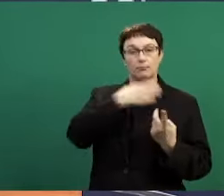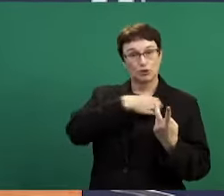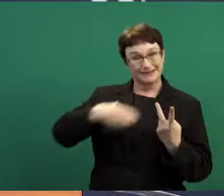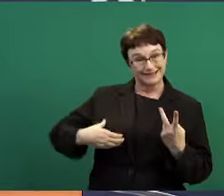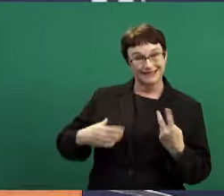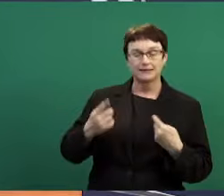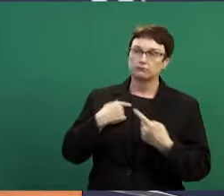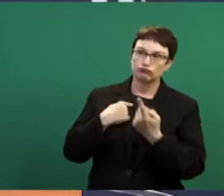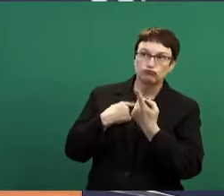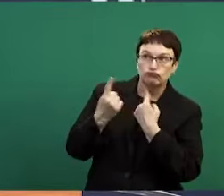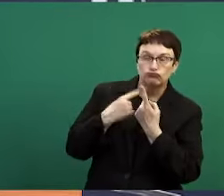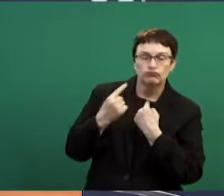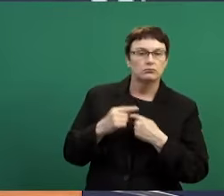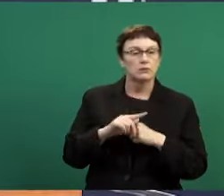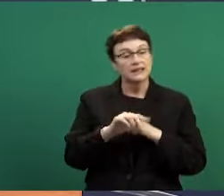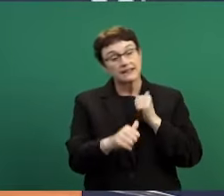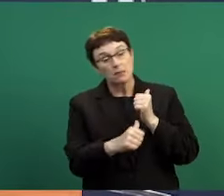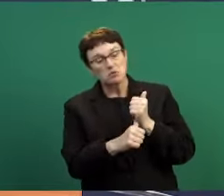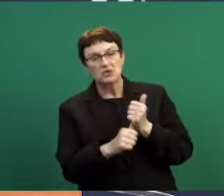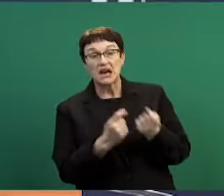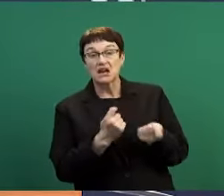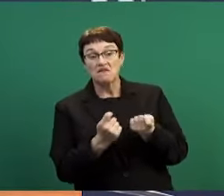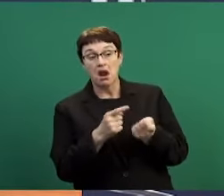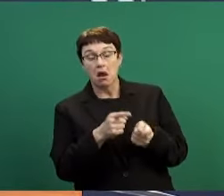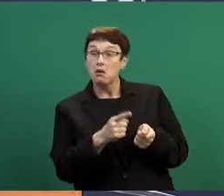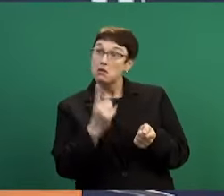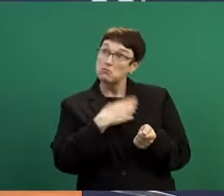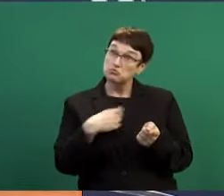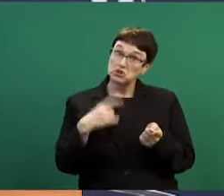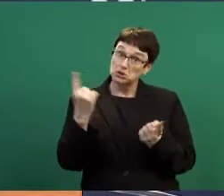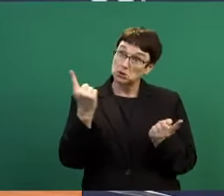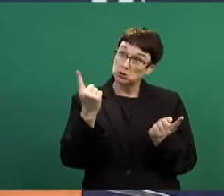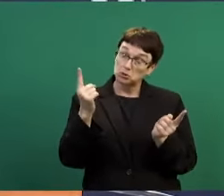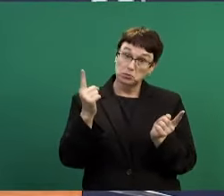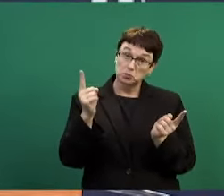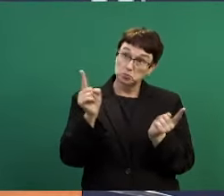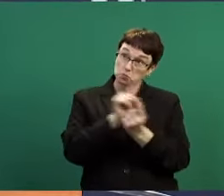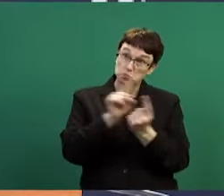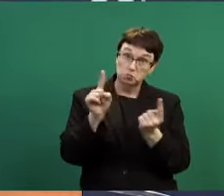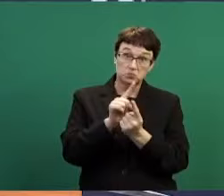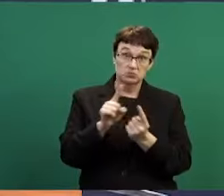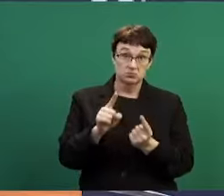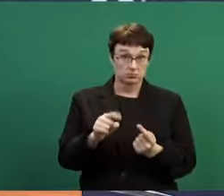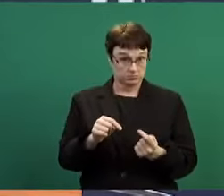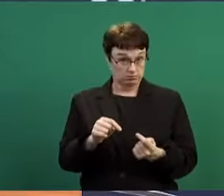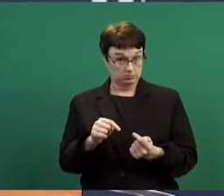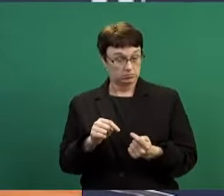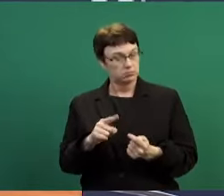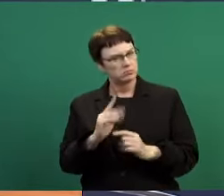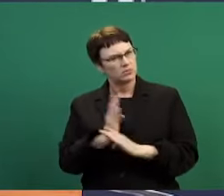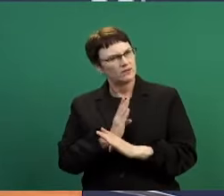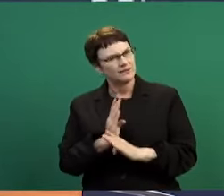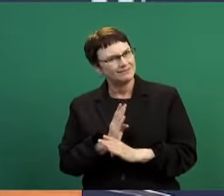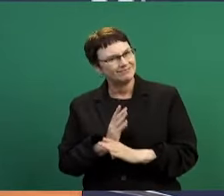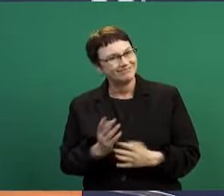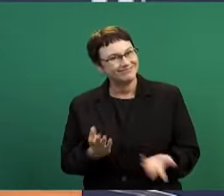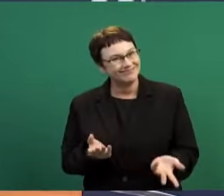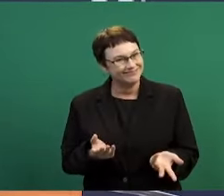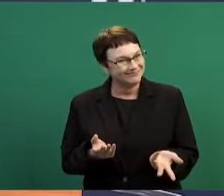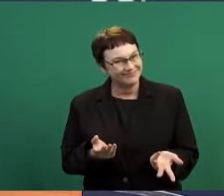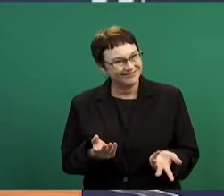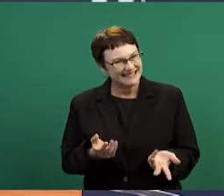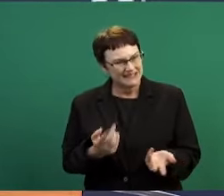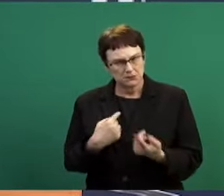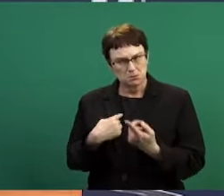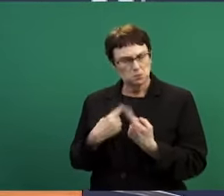the deputy governor and the president remain conversations between the deputy governor and the president. I'm sure he can say to you, he